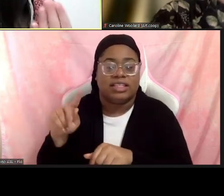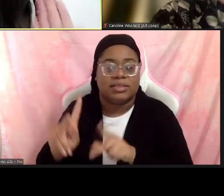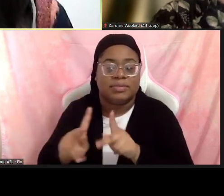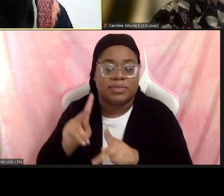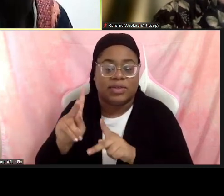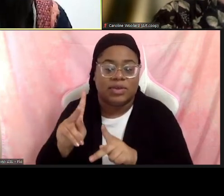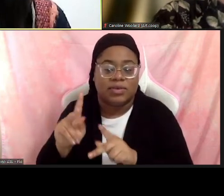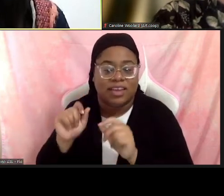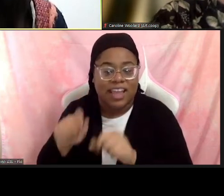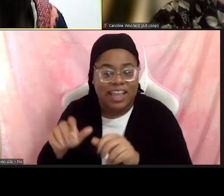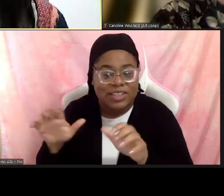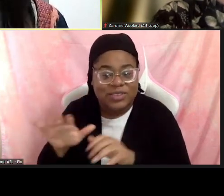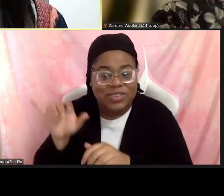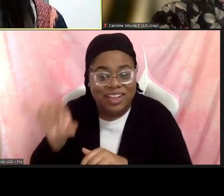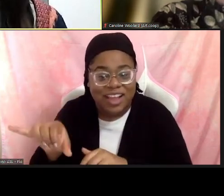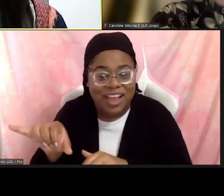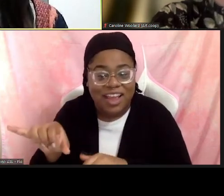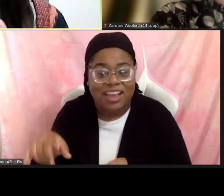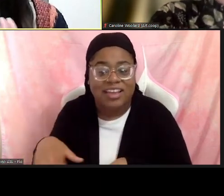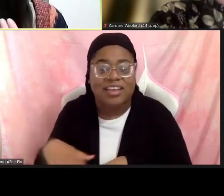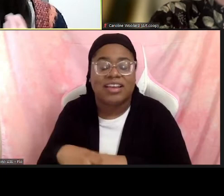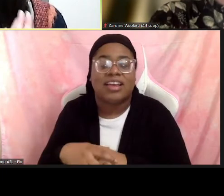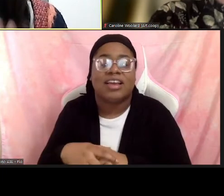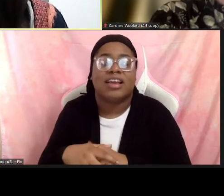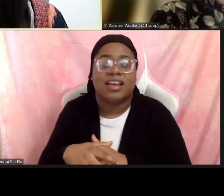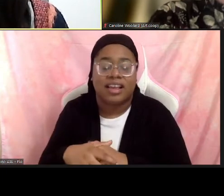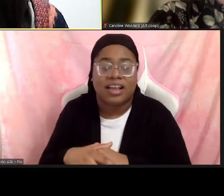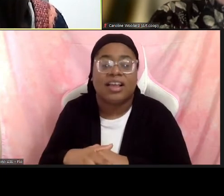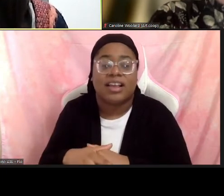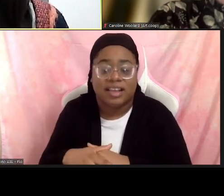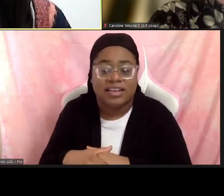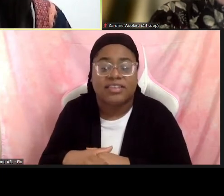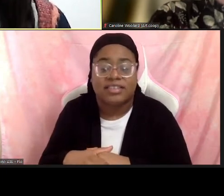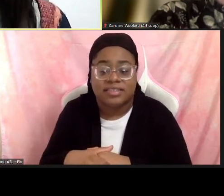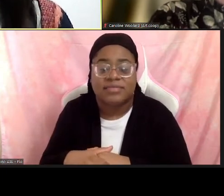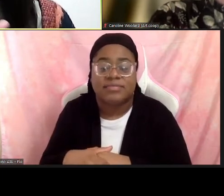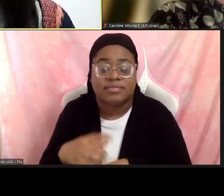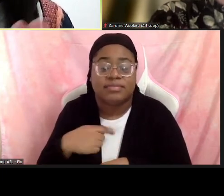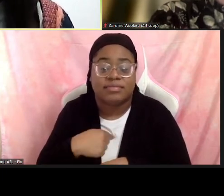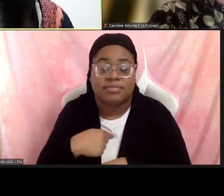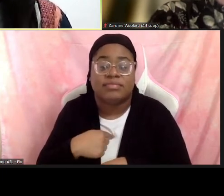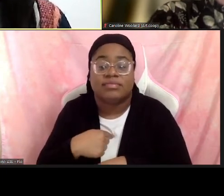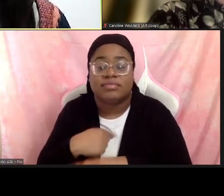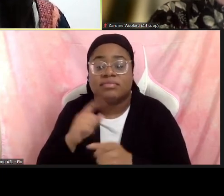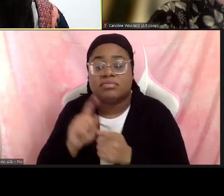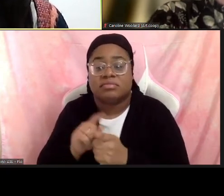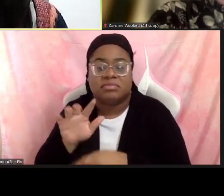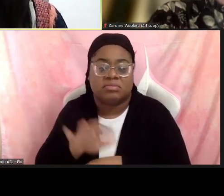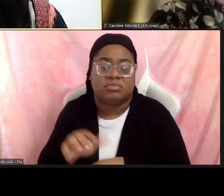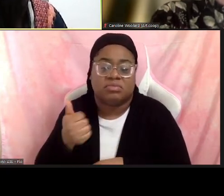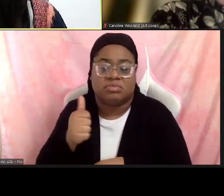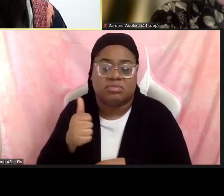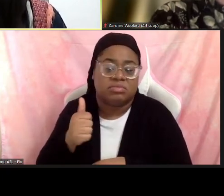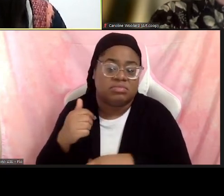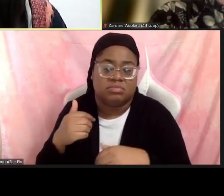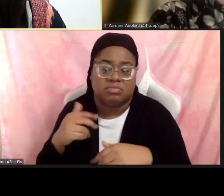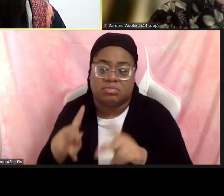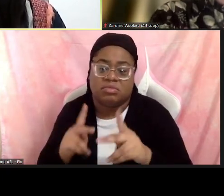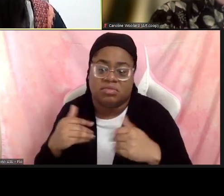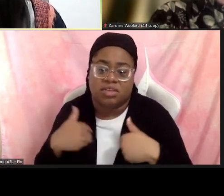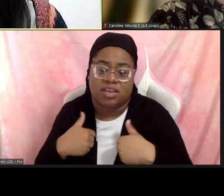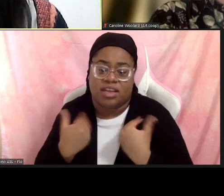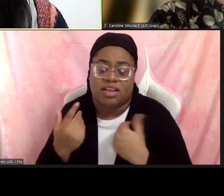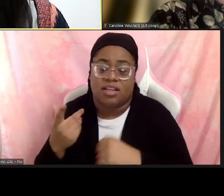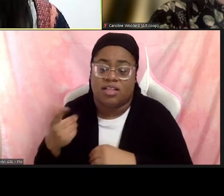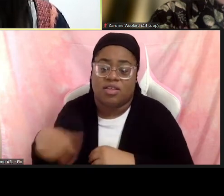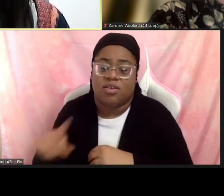doing those things, me without knowing. And I met around 10 youngsters that they were all of